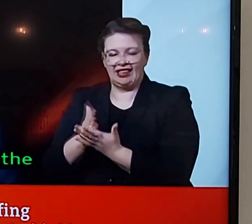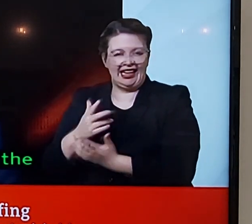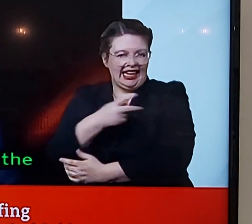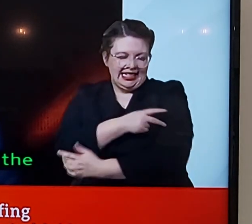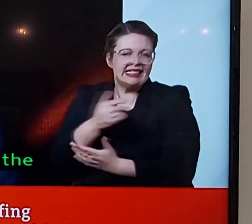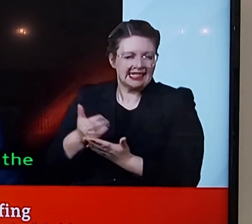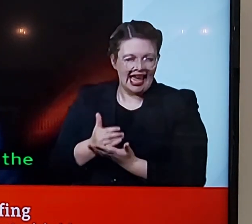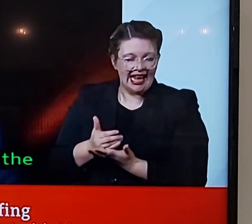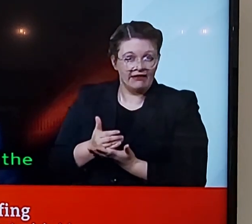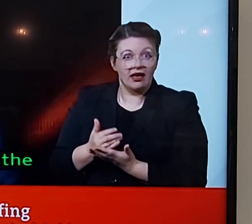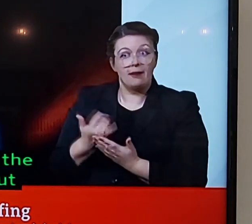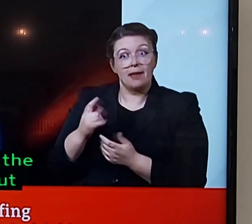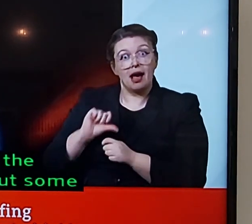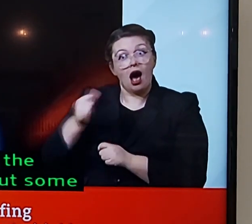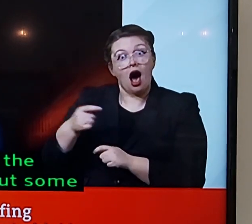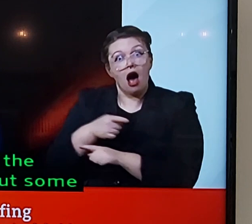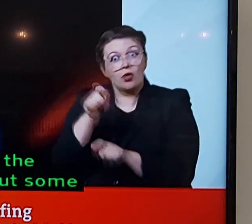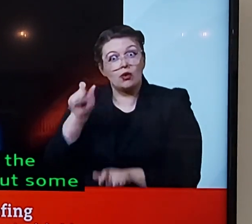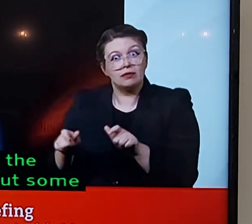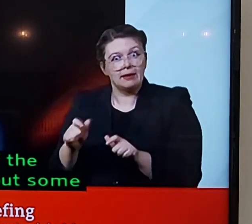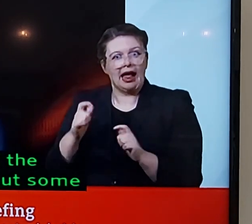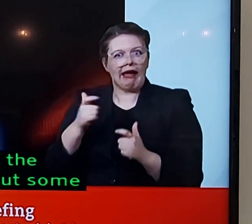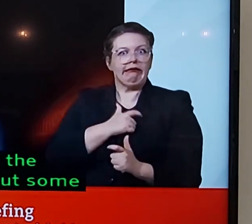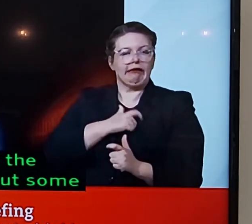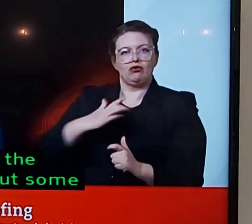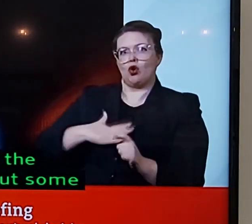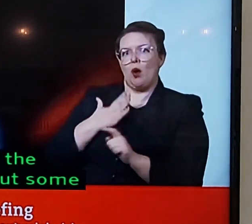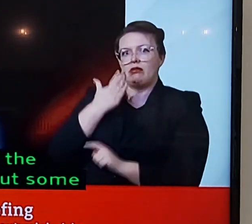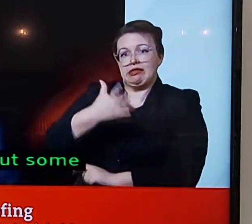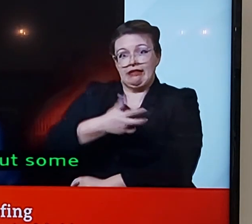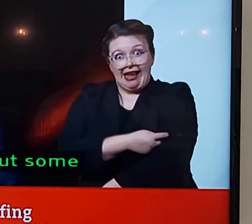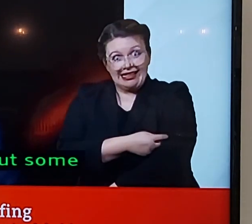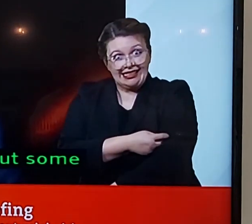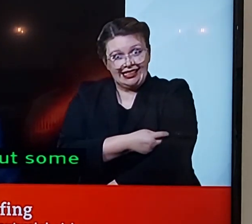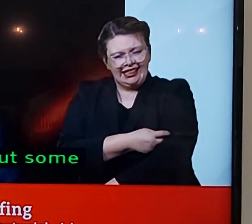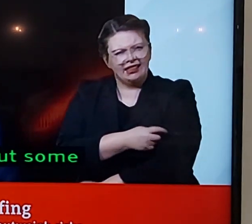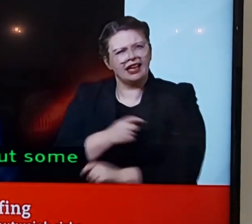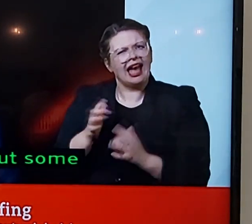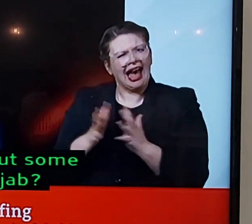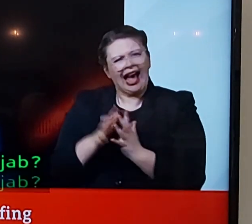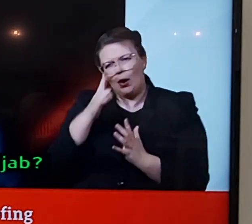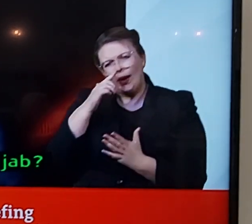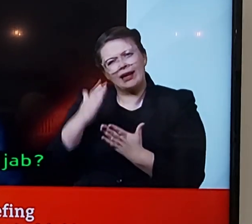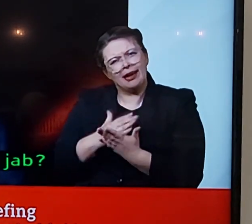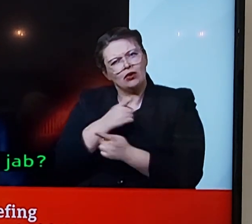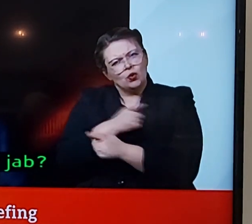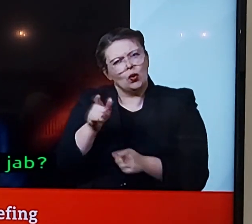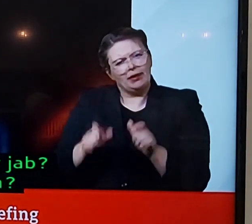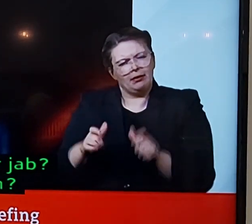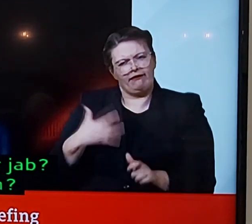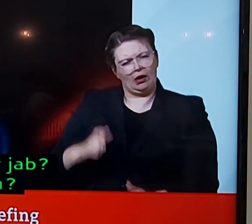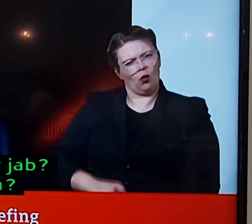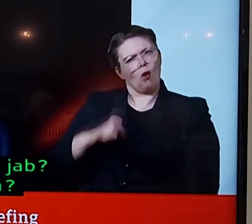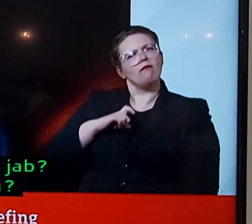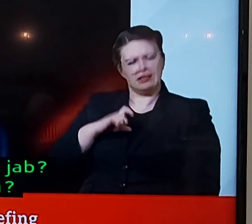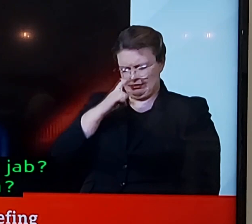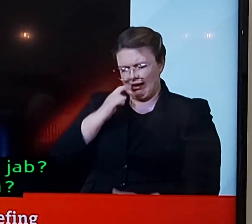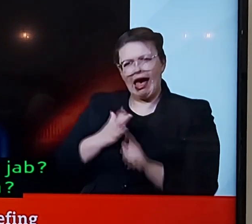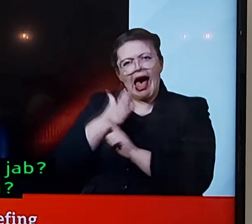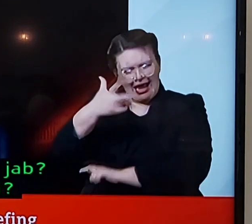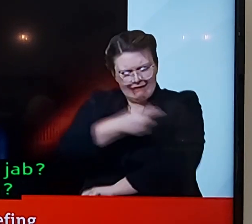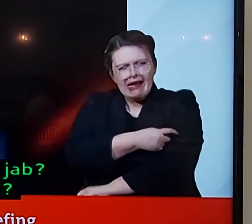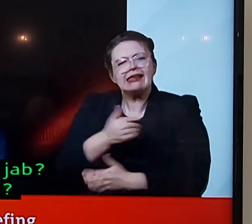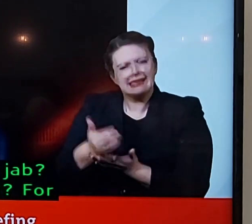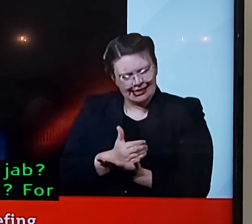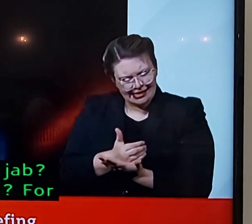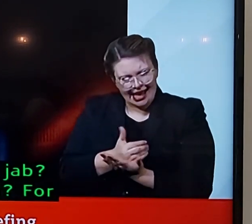their jab. What would you say to them? And for Professor Whitty, how important is it that the under 50s